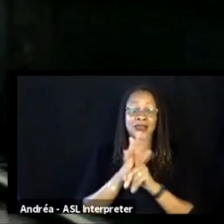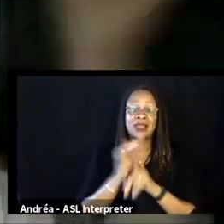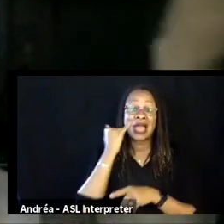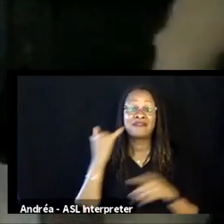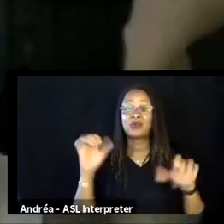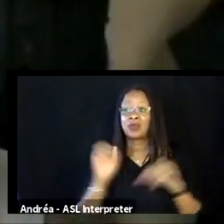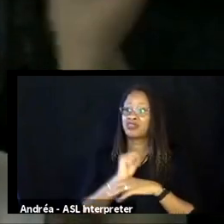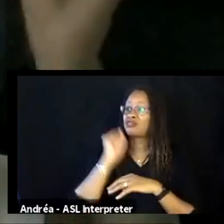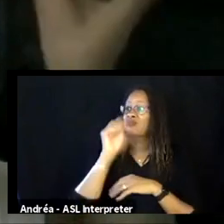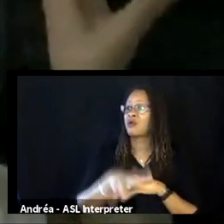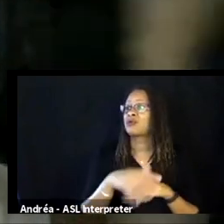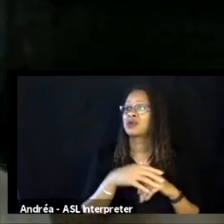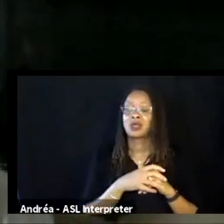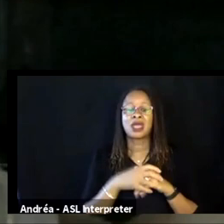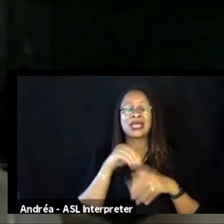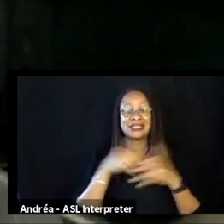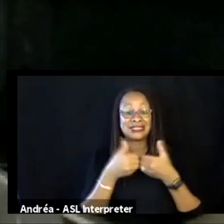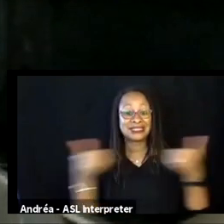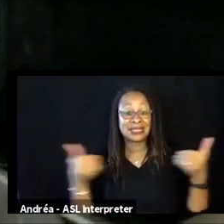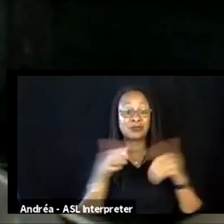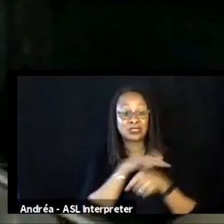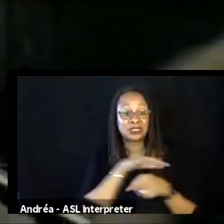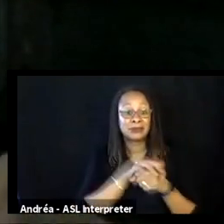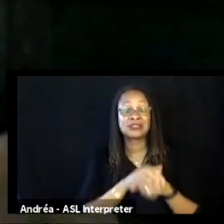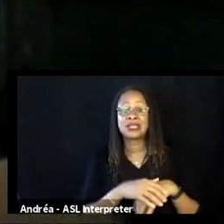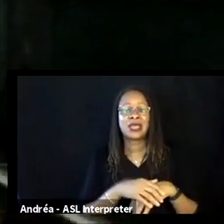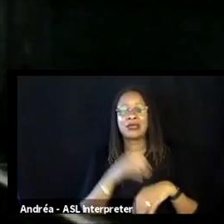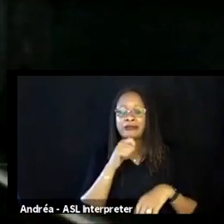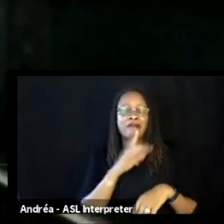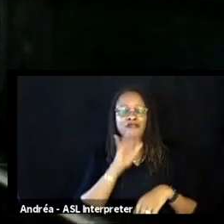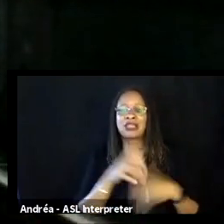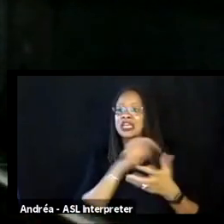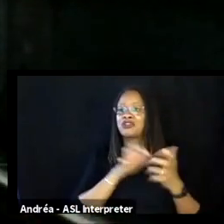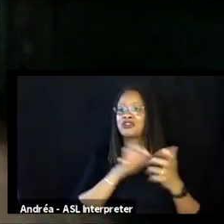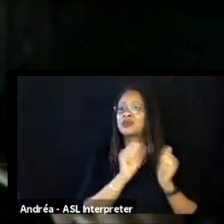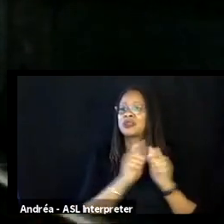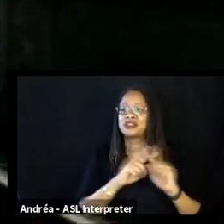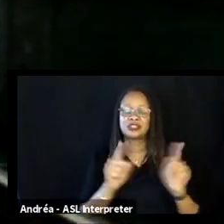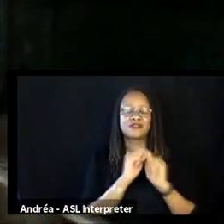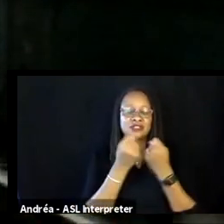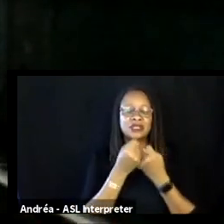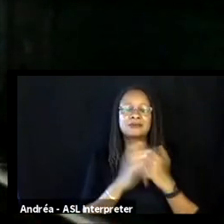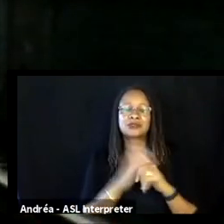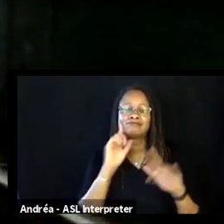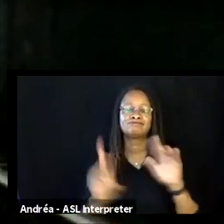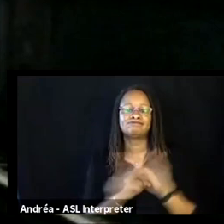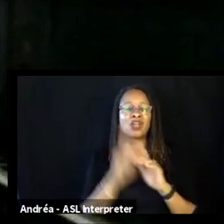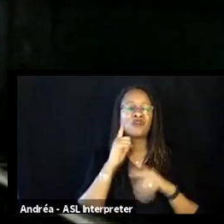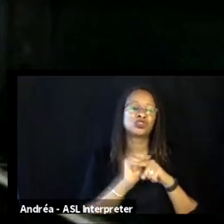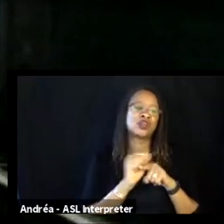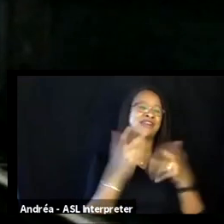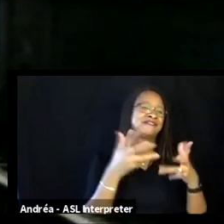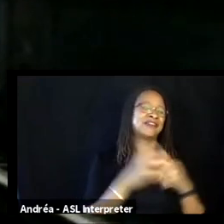like thrown, you know, in a separate, you know, space and we weren't able to really like interact with different teams, or we would come in only for a training or